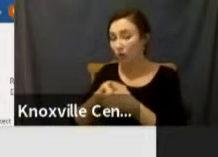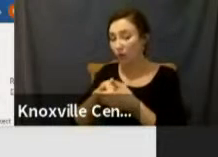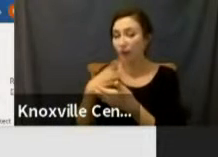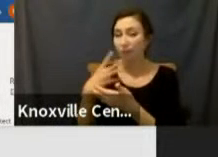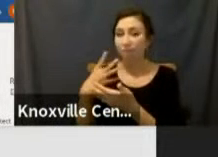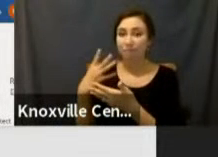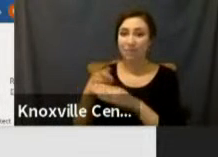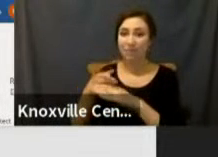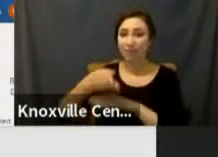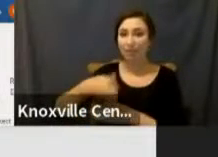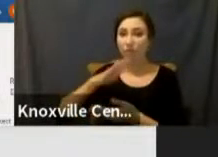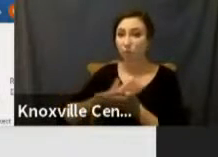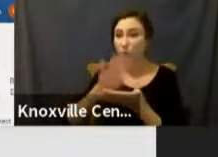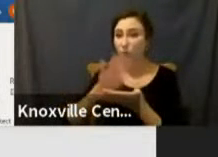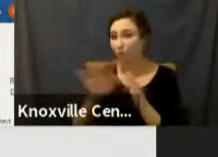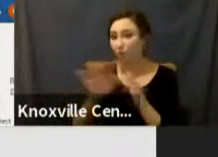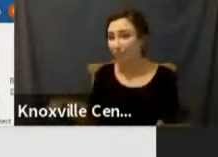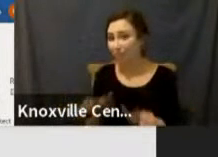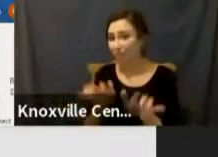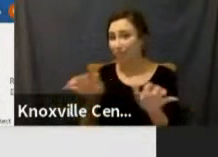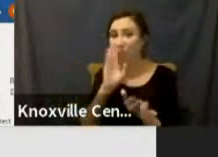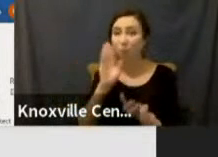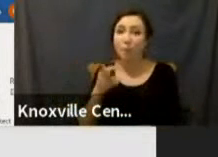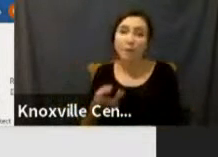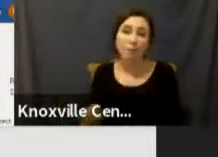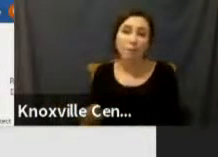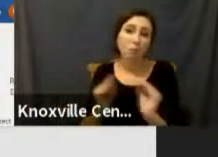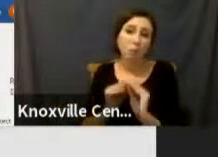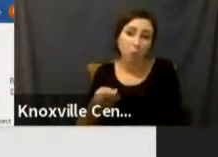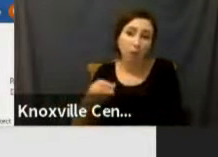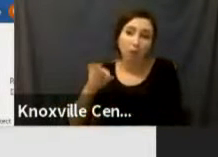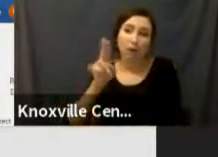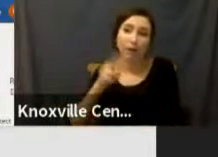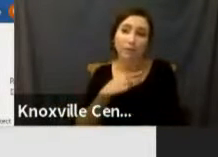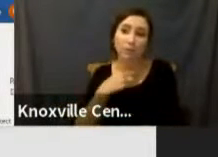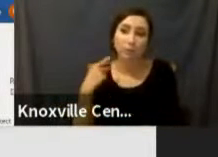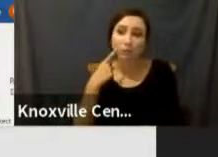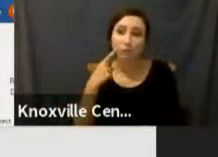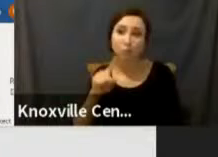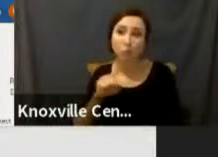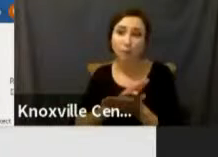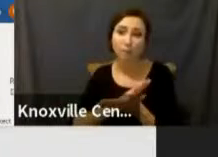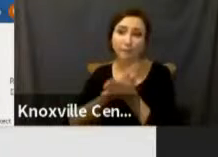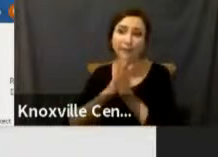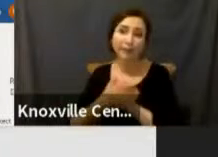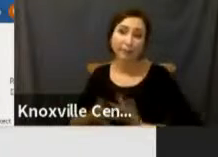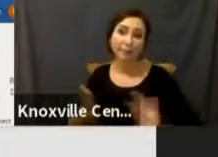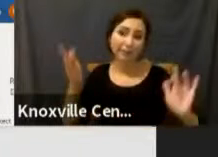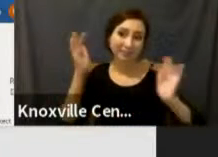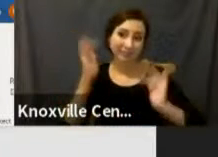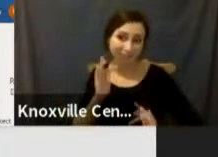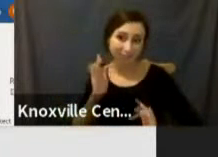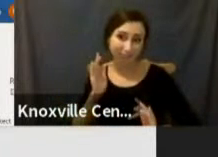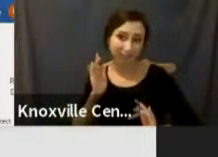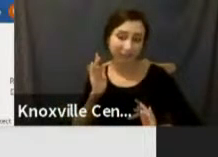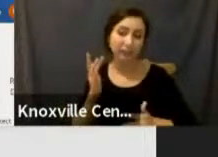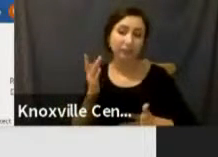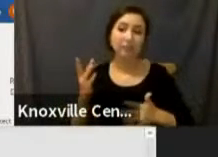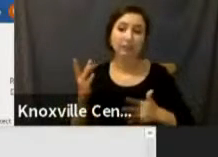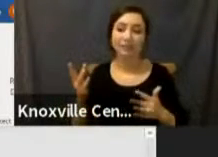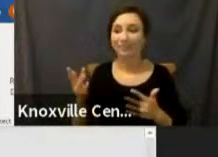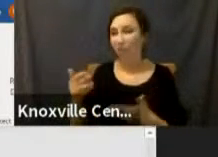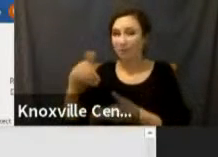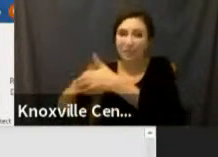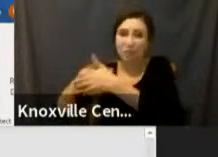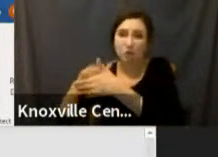extracurricular activities where they're going to be at higher risk for becoming ill just by virtue of being indoors or being in